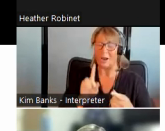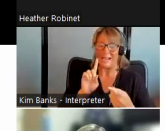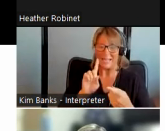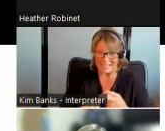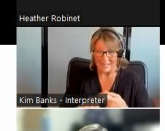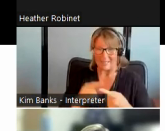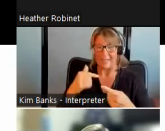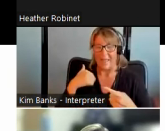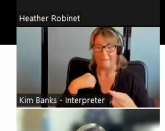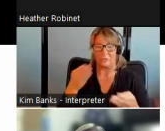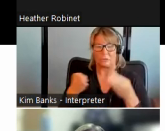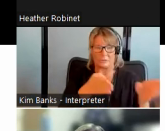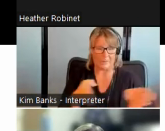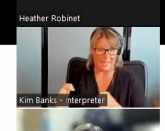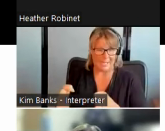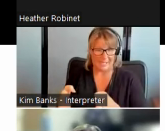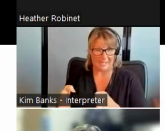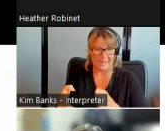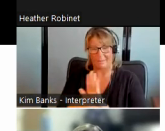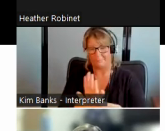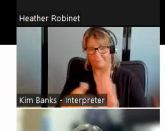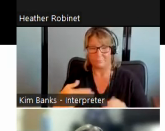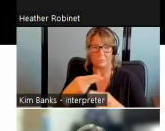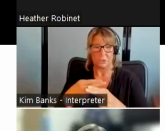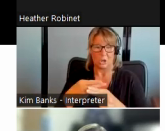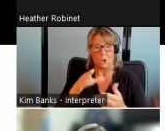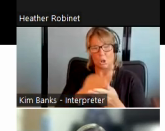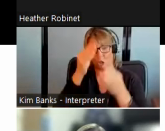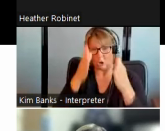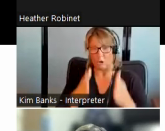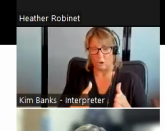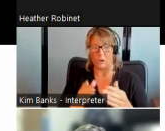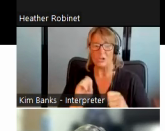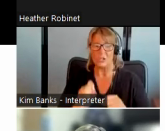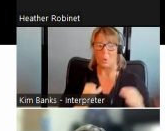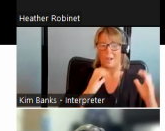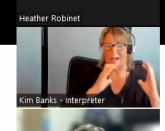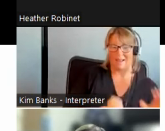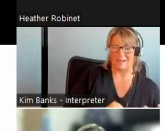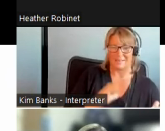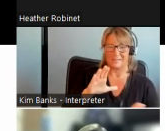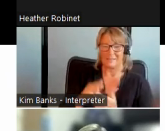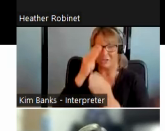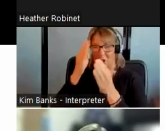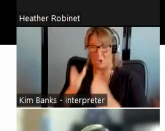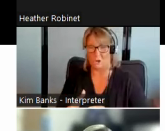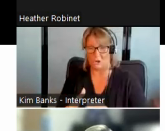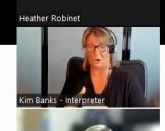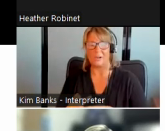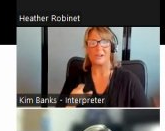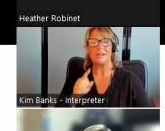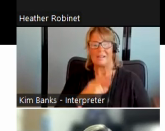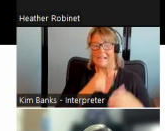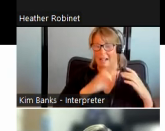a service plan in place. So that's where there's a distinction between a client and a learner. They become a learner when they